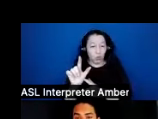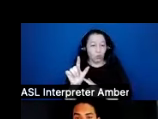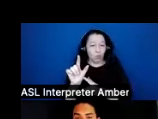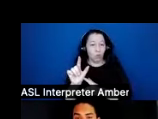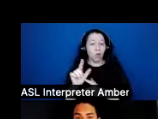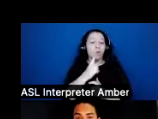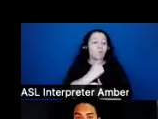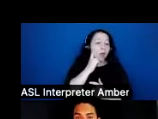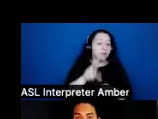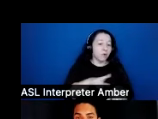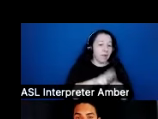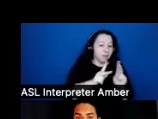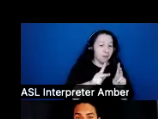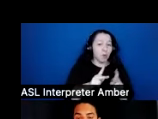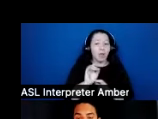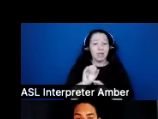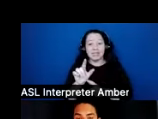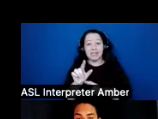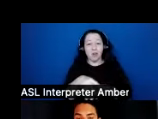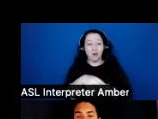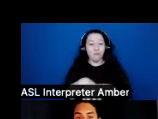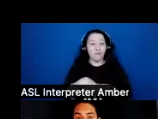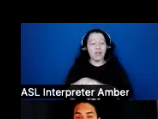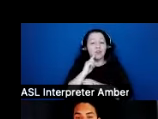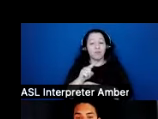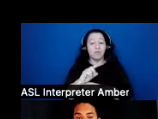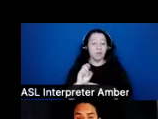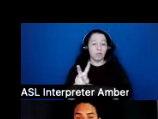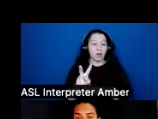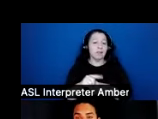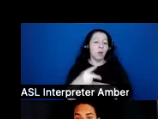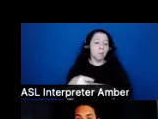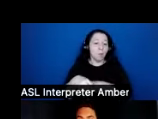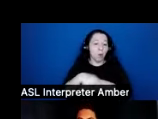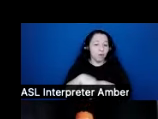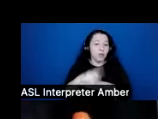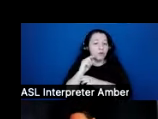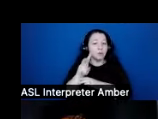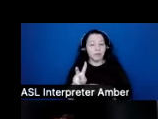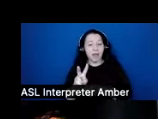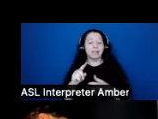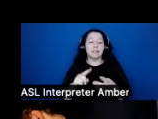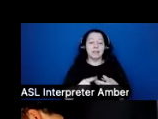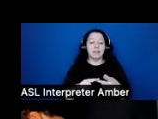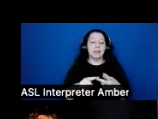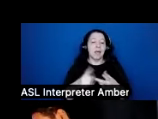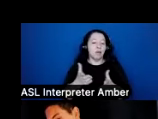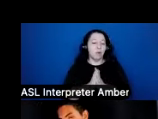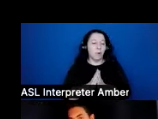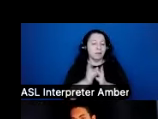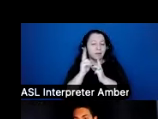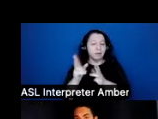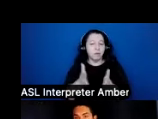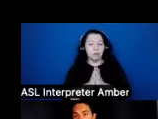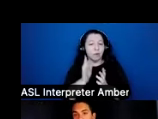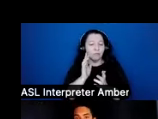people, teal fringe for sexual violence, purple fringe for domestic violence, and then requesting sort of honor songs